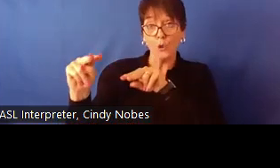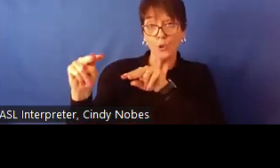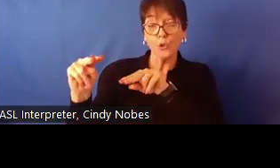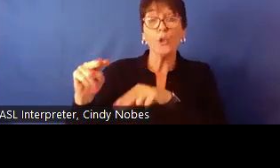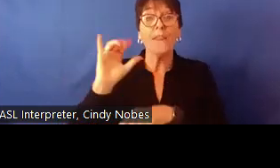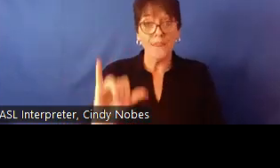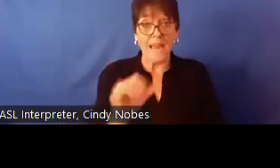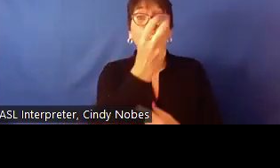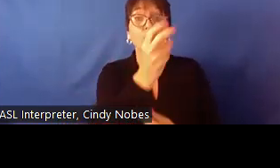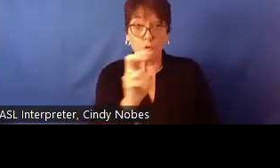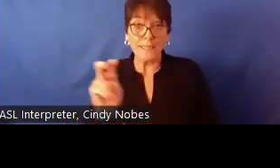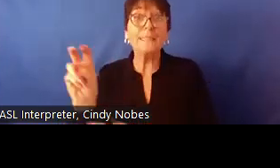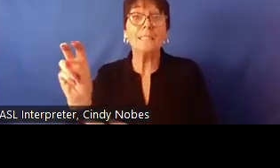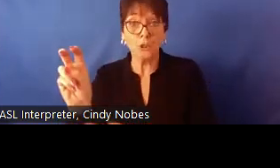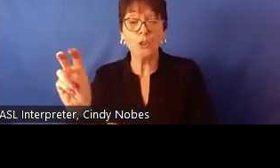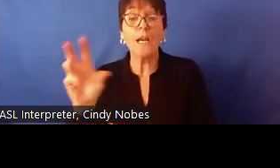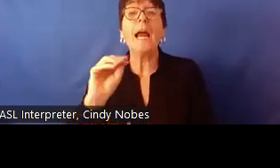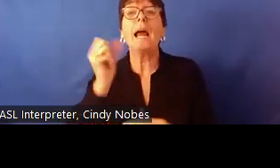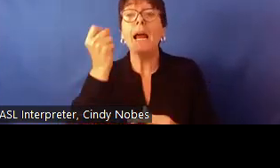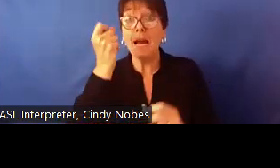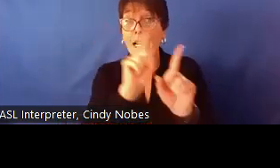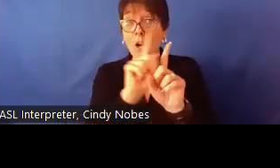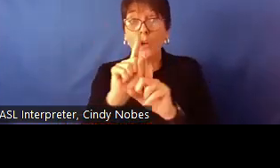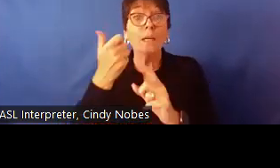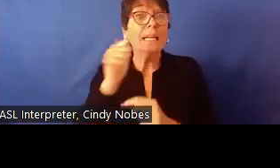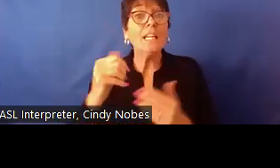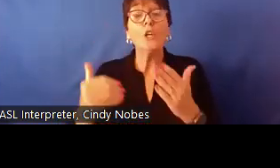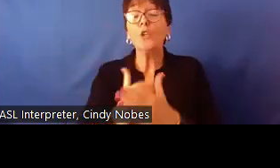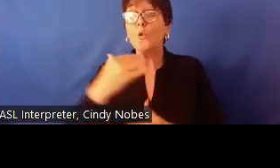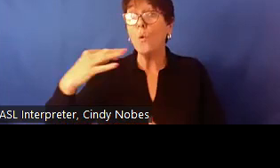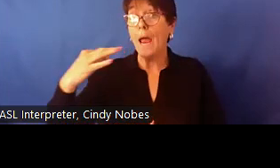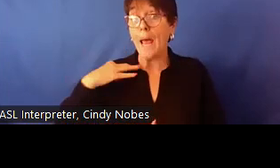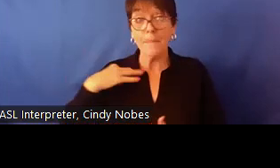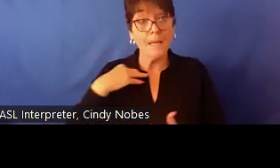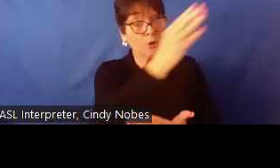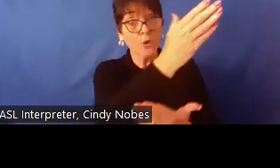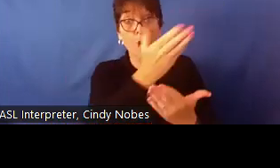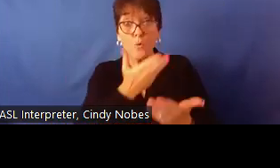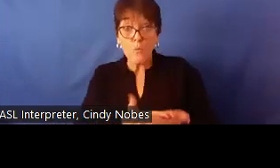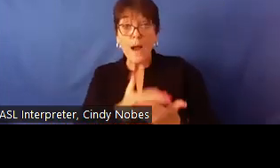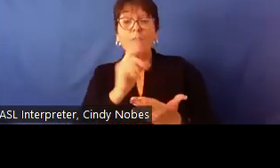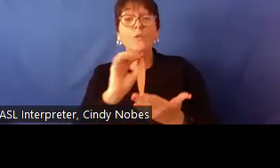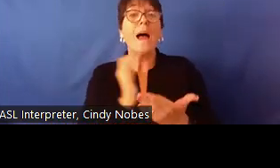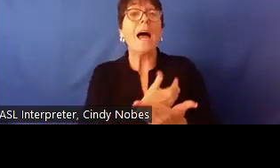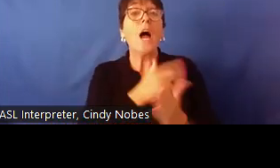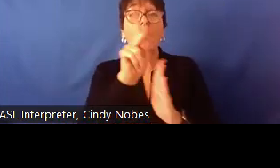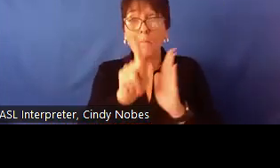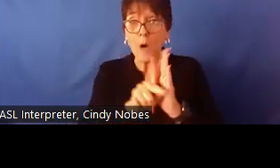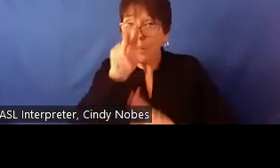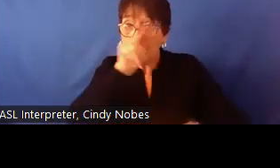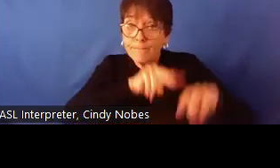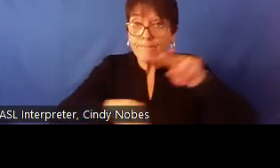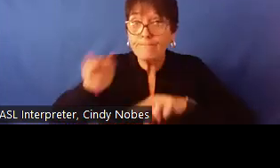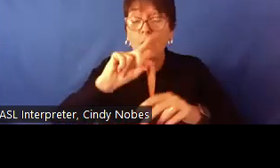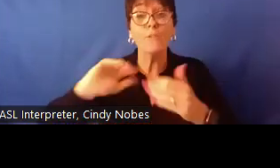the transition and also any new applications that come in, just to do a lot of our policy oversight of this